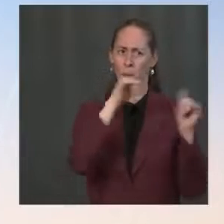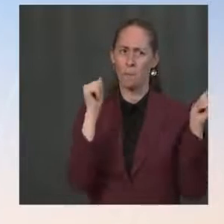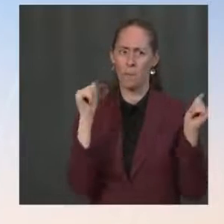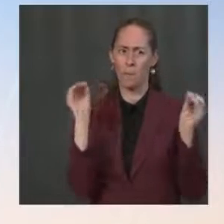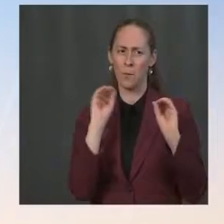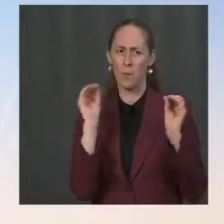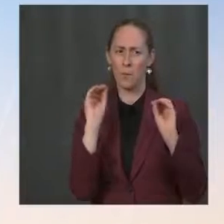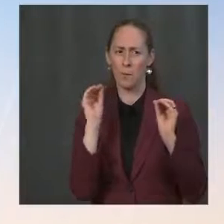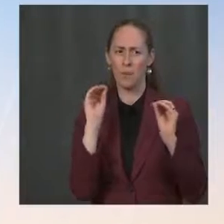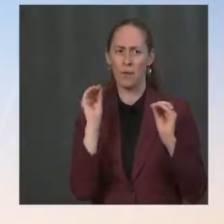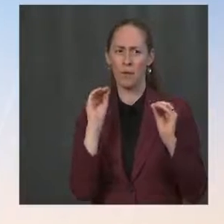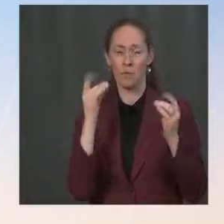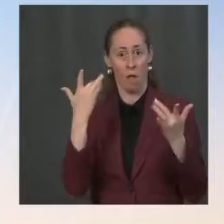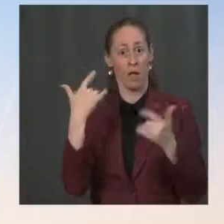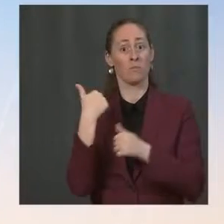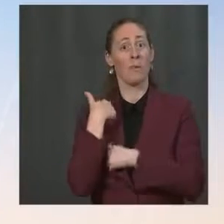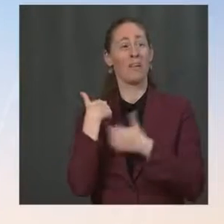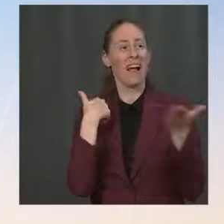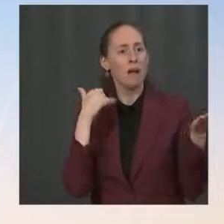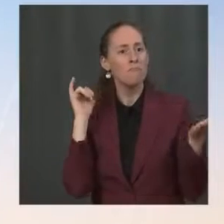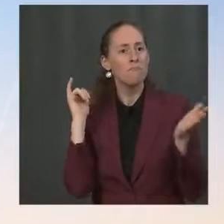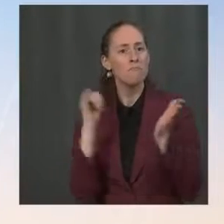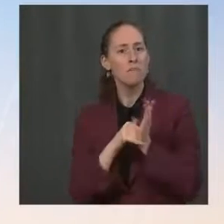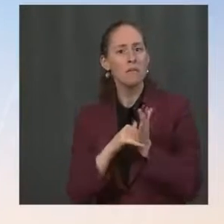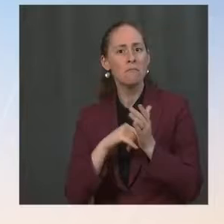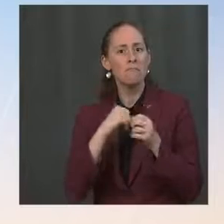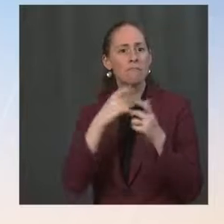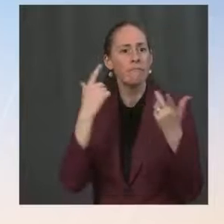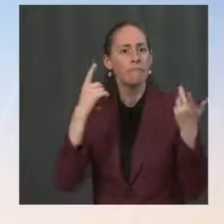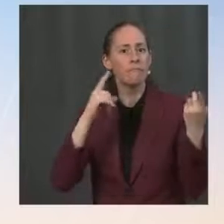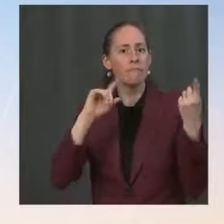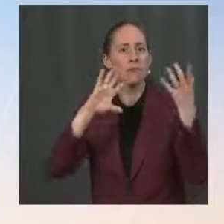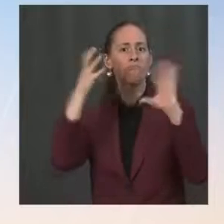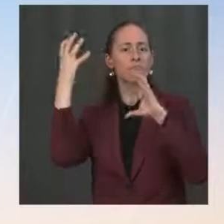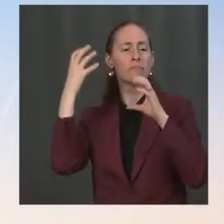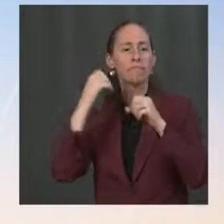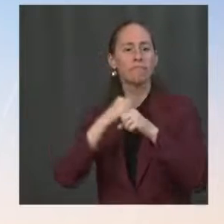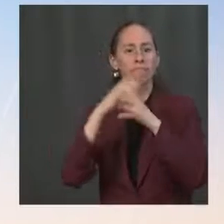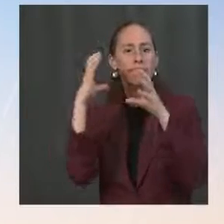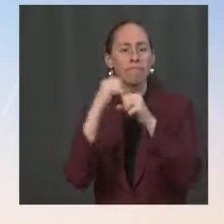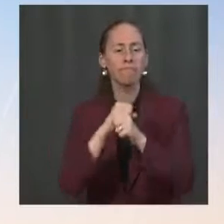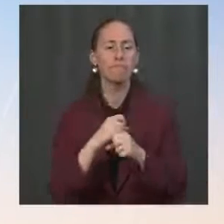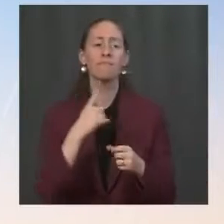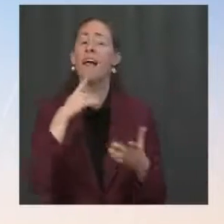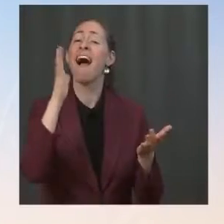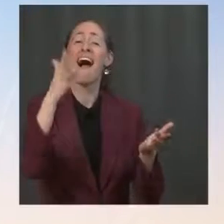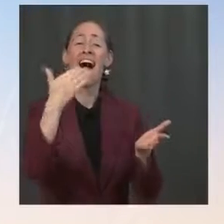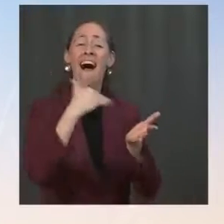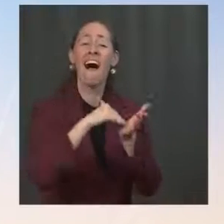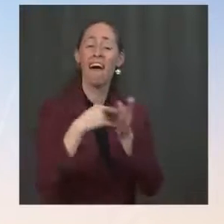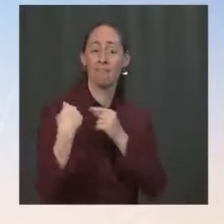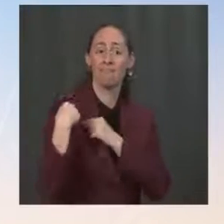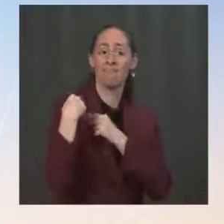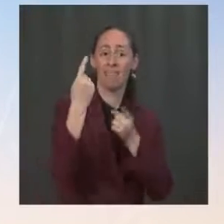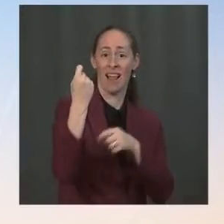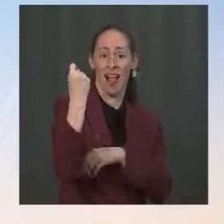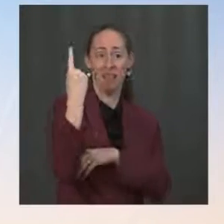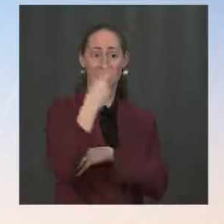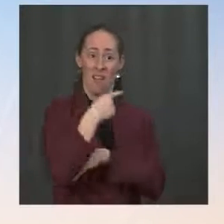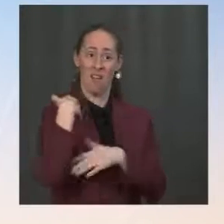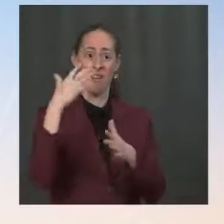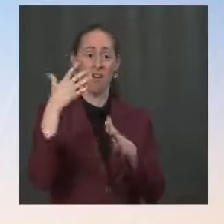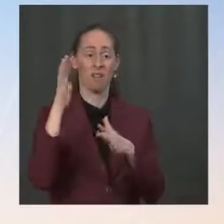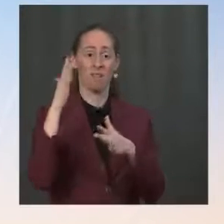happen? Well, again, over the last 11 days, we've evacuated 104,000 people, including the vast majority